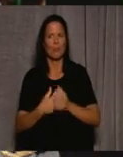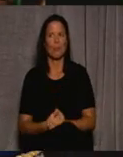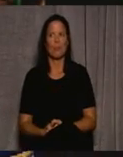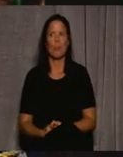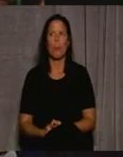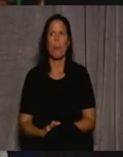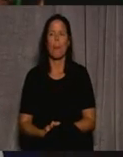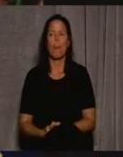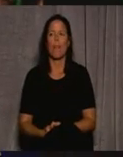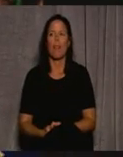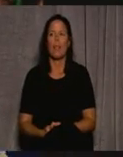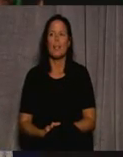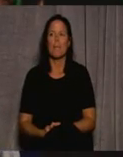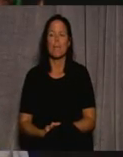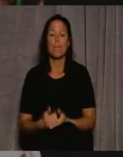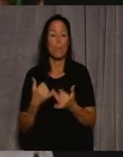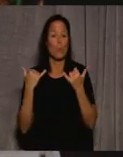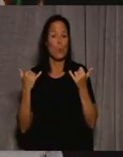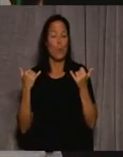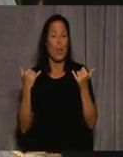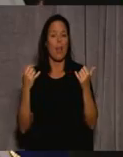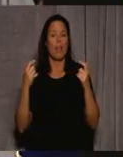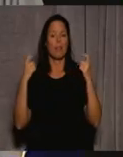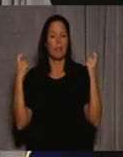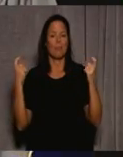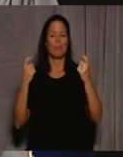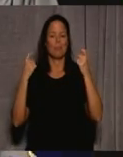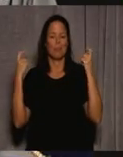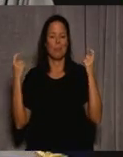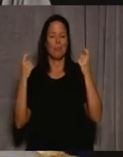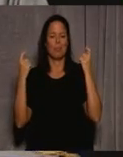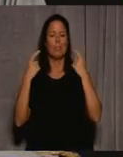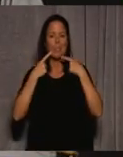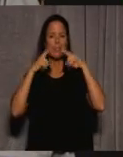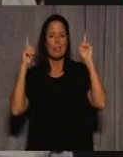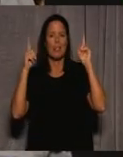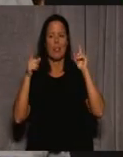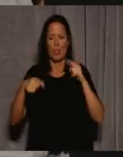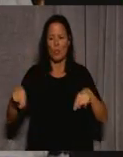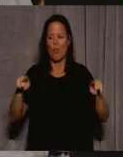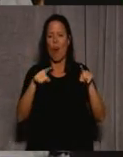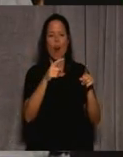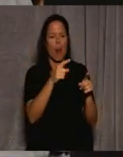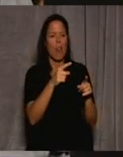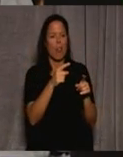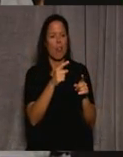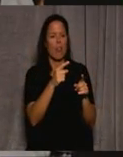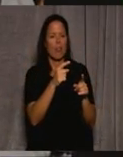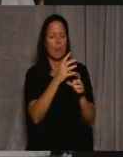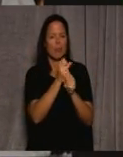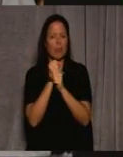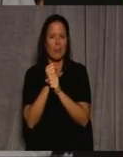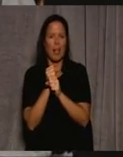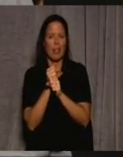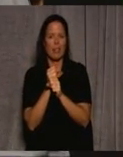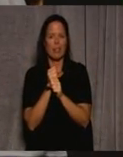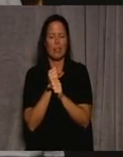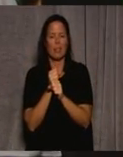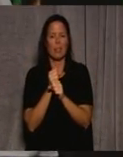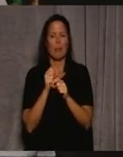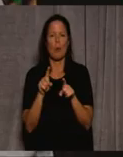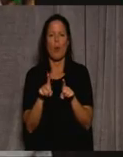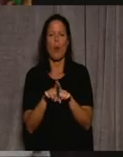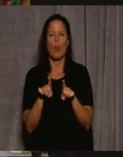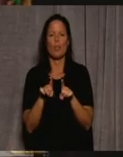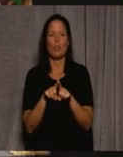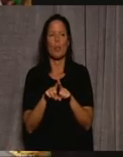As I said, today is a celebration of the achievements that each of you have undertaken. But it's also